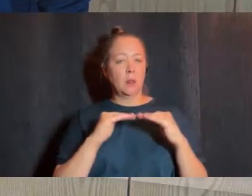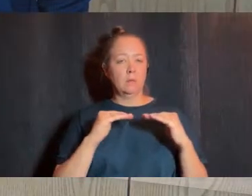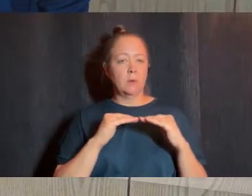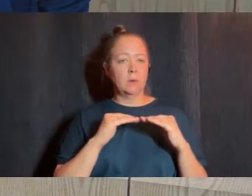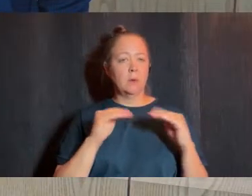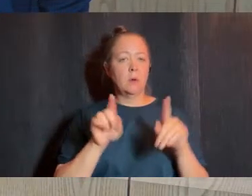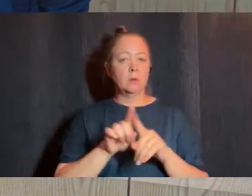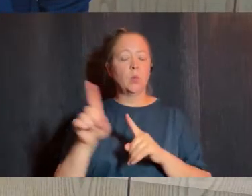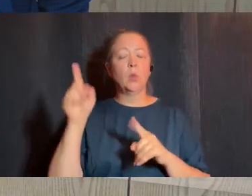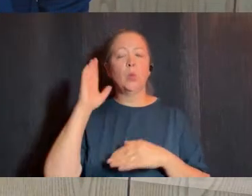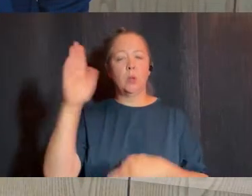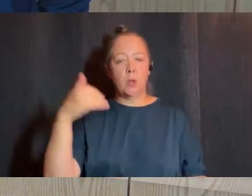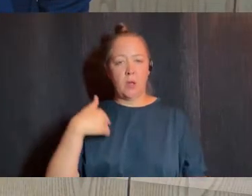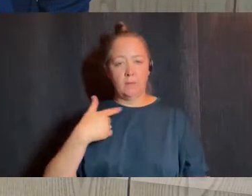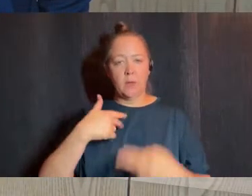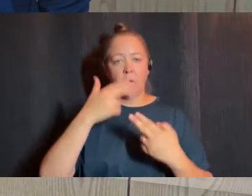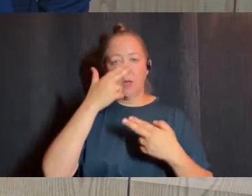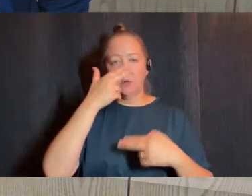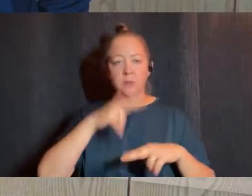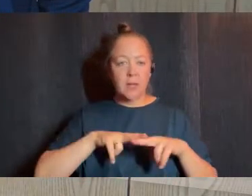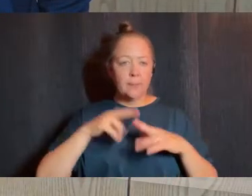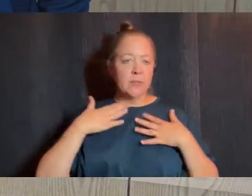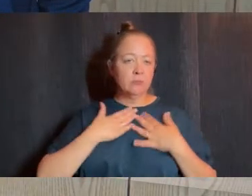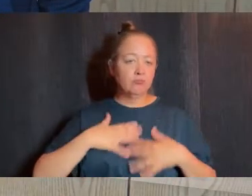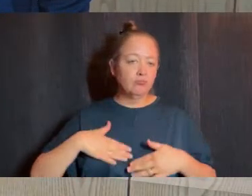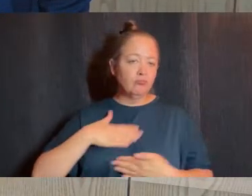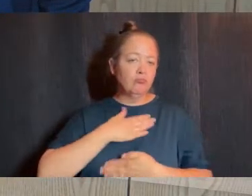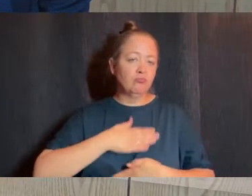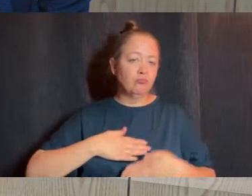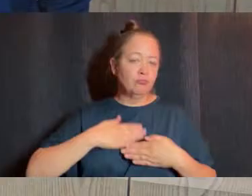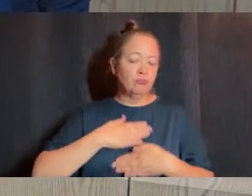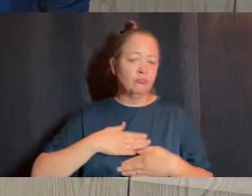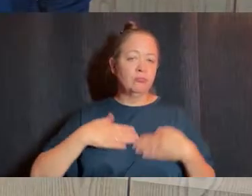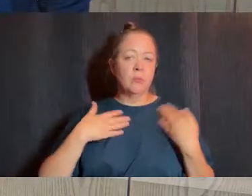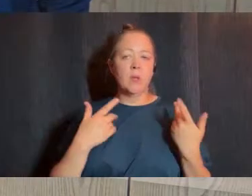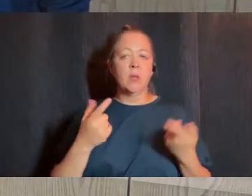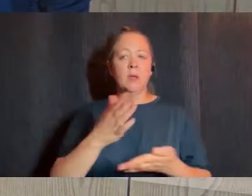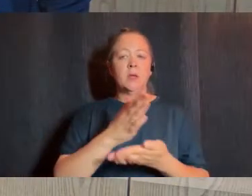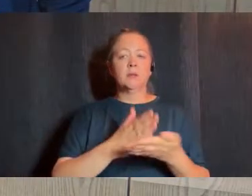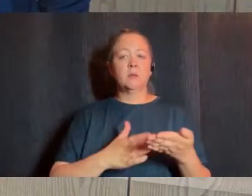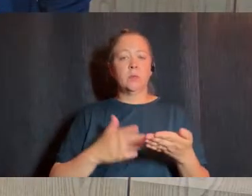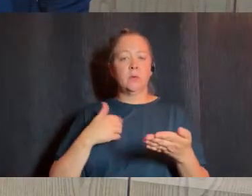entertainment. Some of the our professional sports